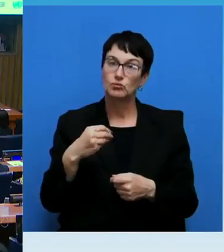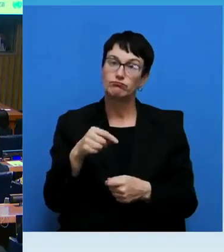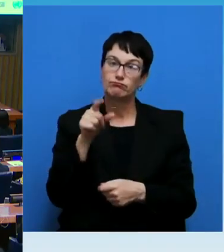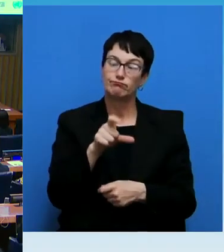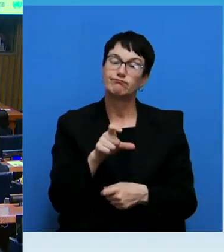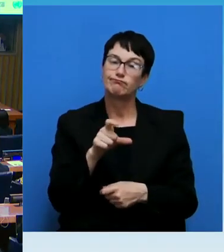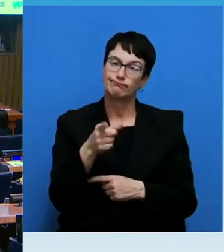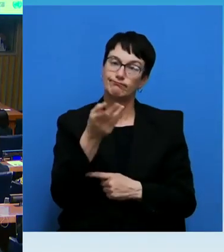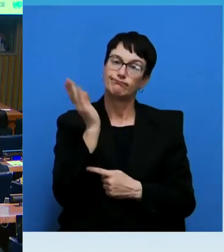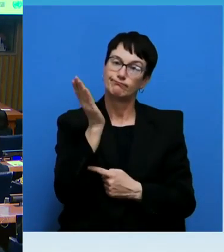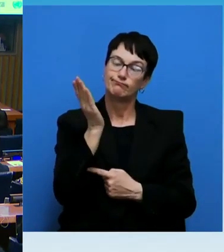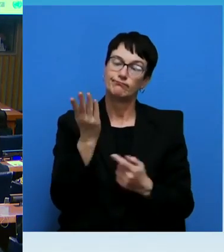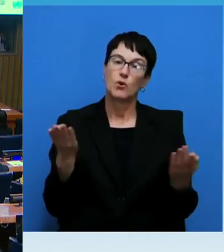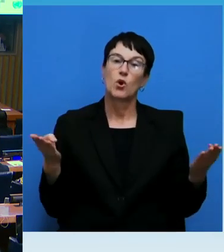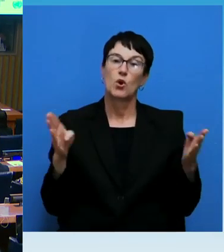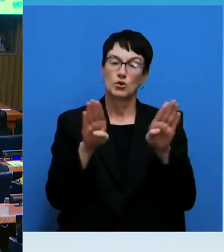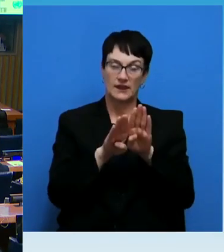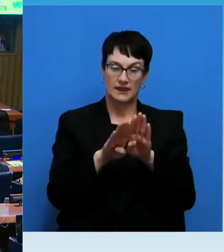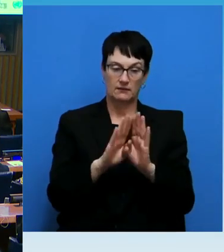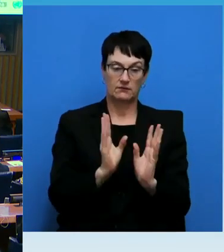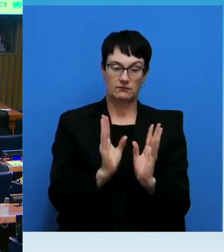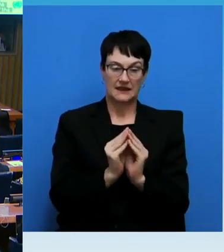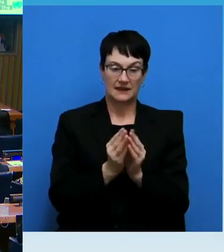yours, Excellency.